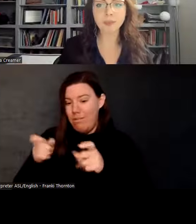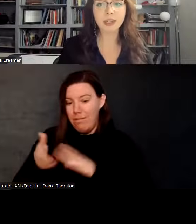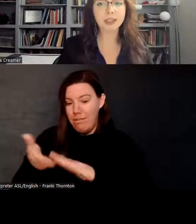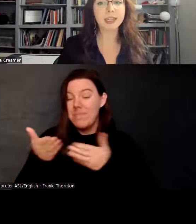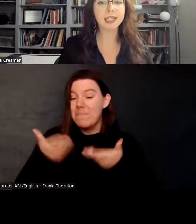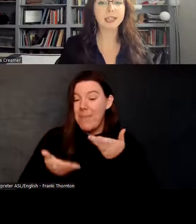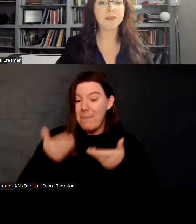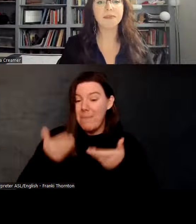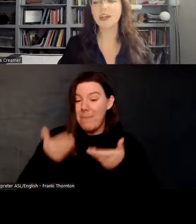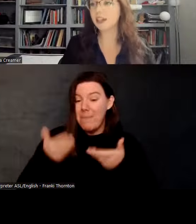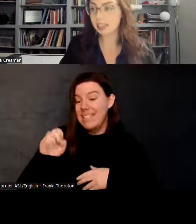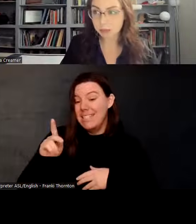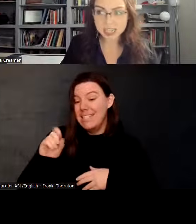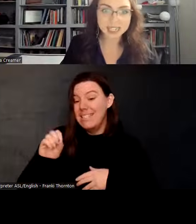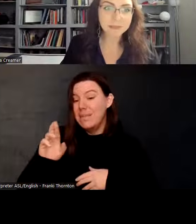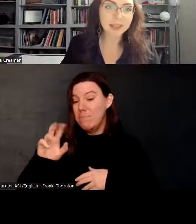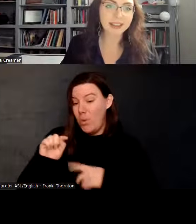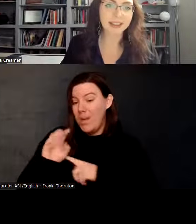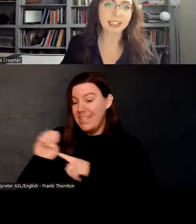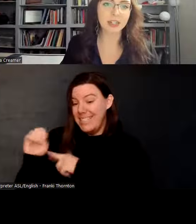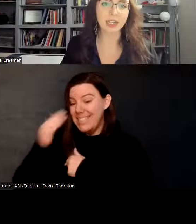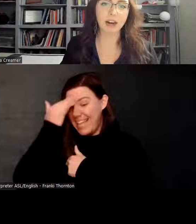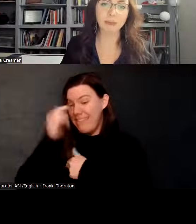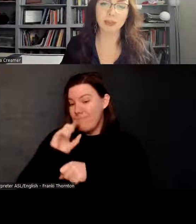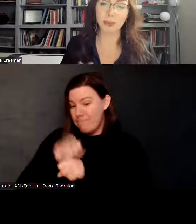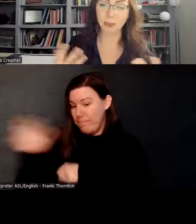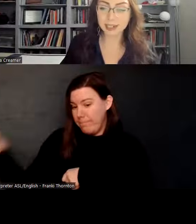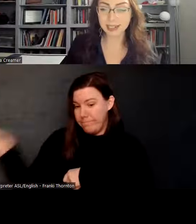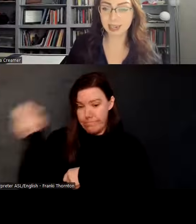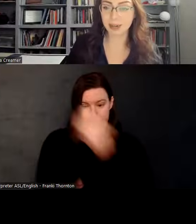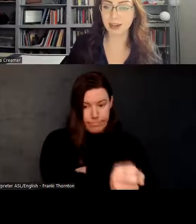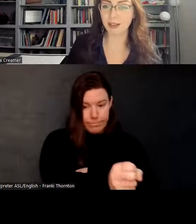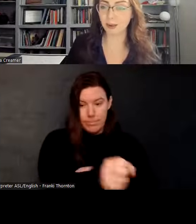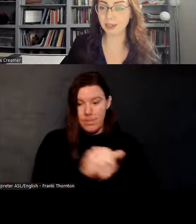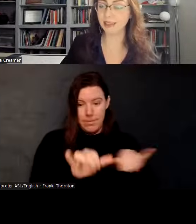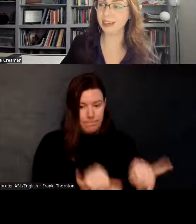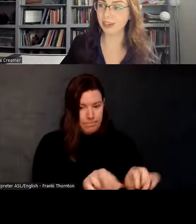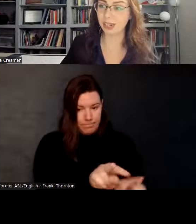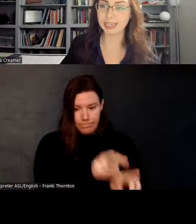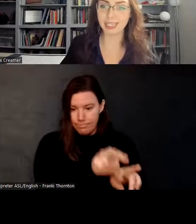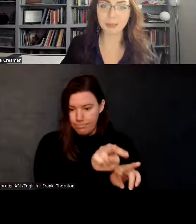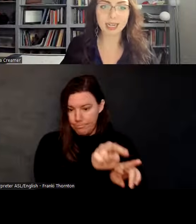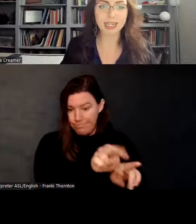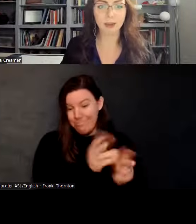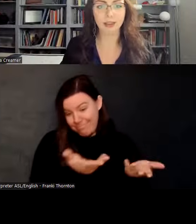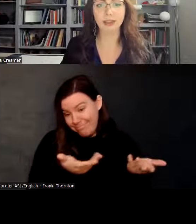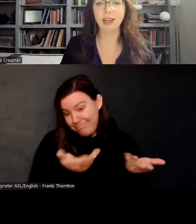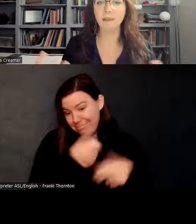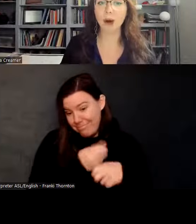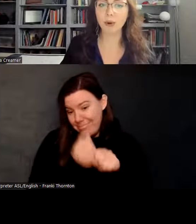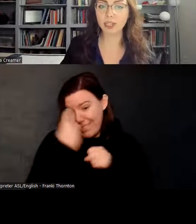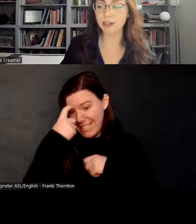villages. It's fairly unsurprising that the Assyrian government would want to keep an eye on those that they had just displaced